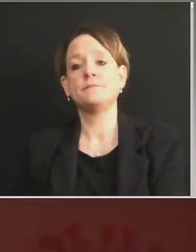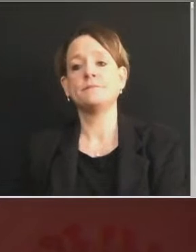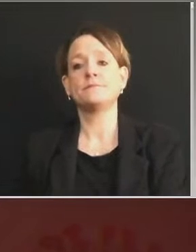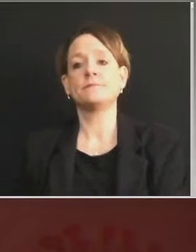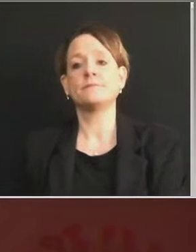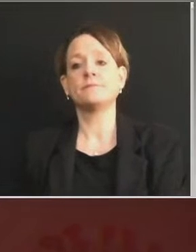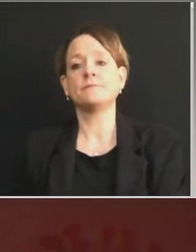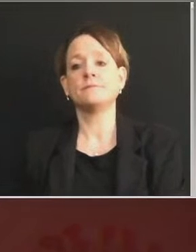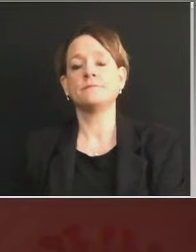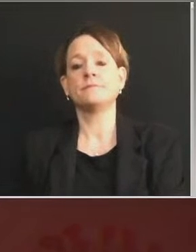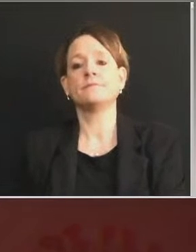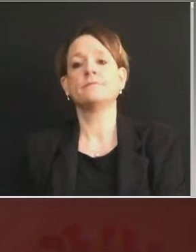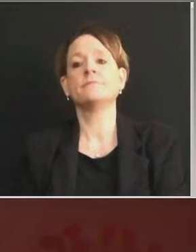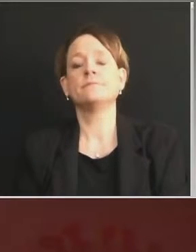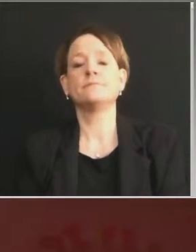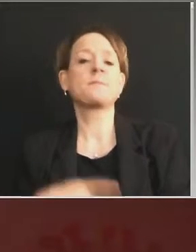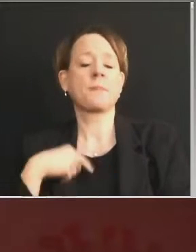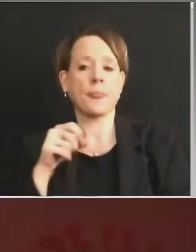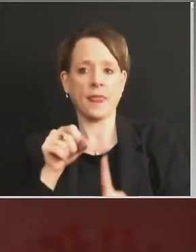the National